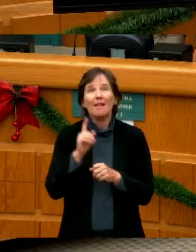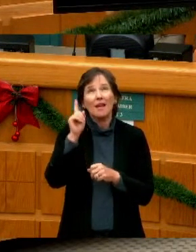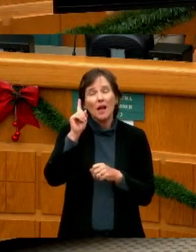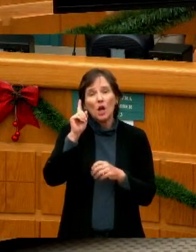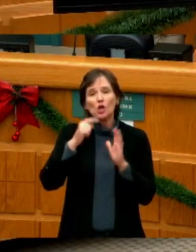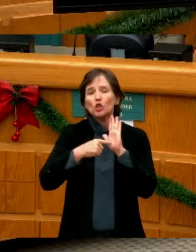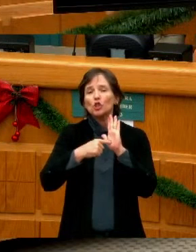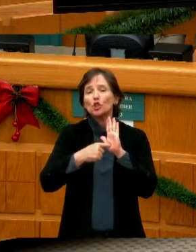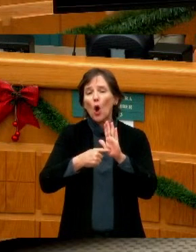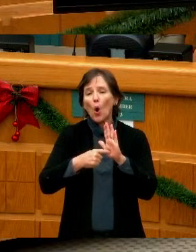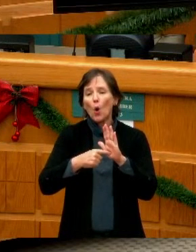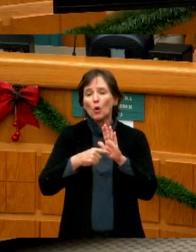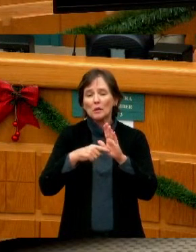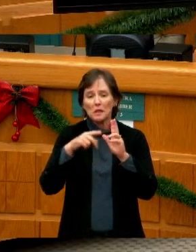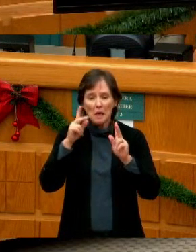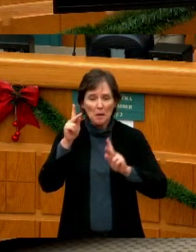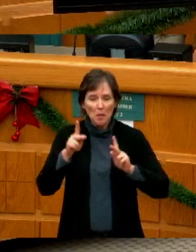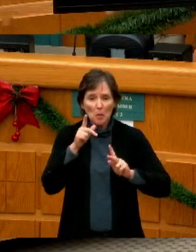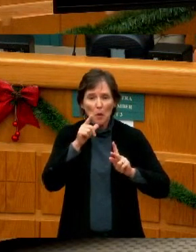slide, please.